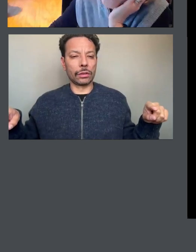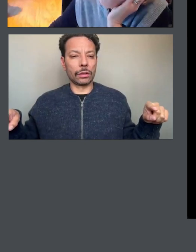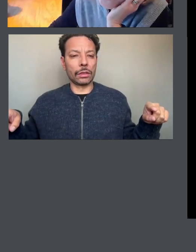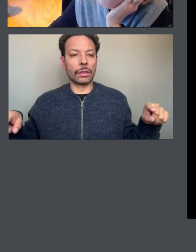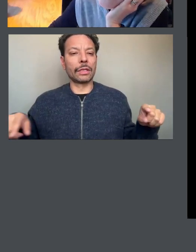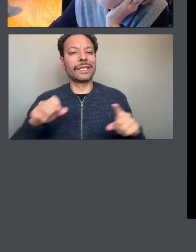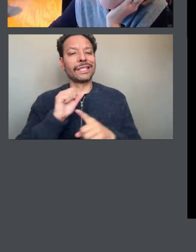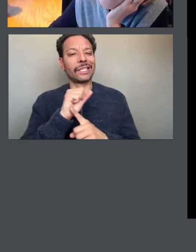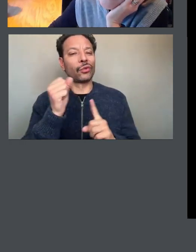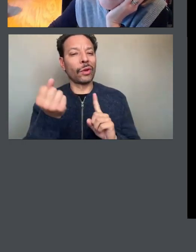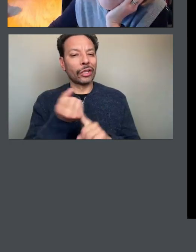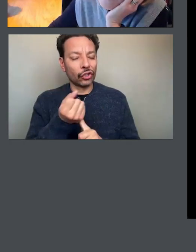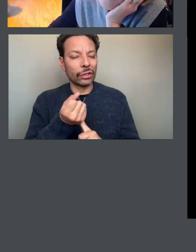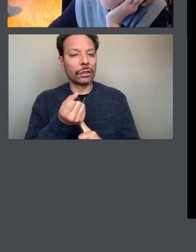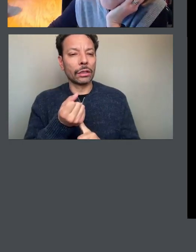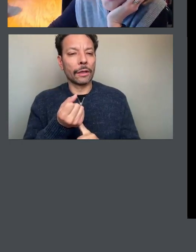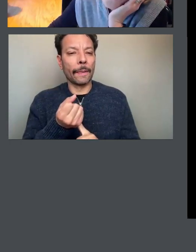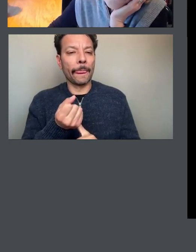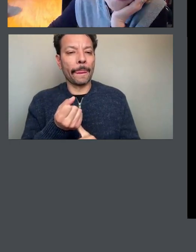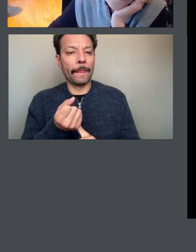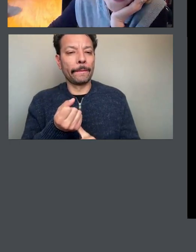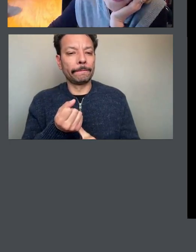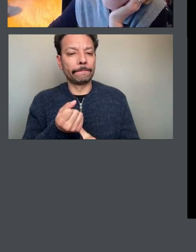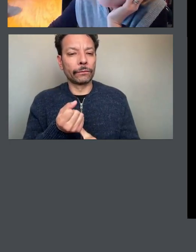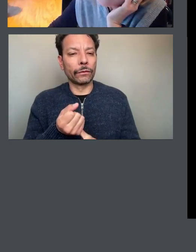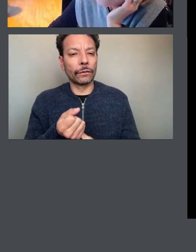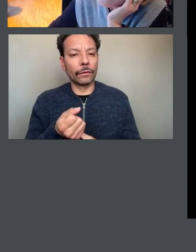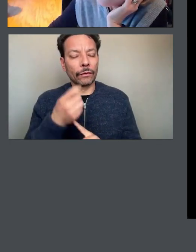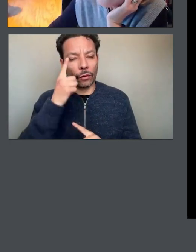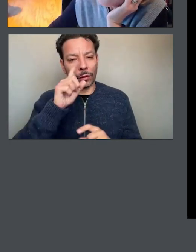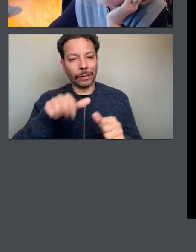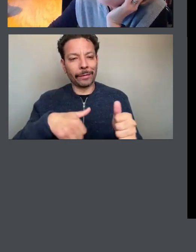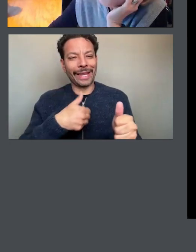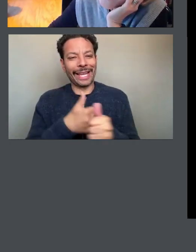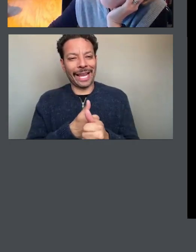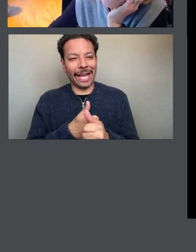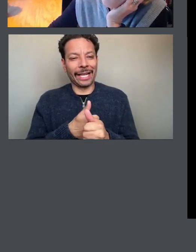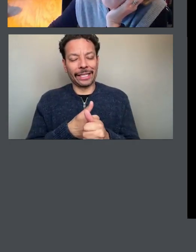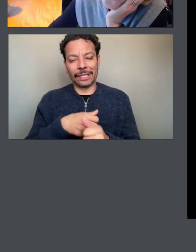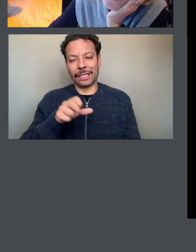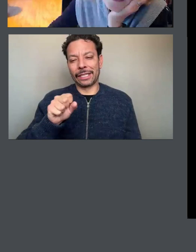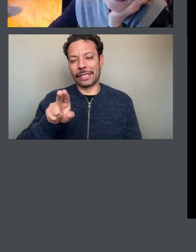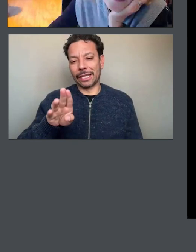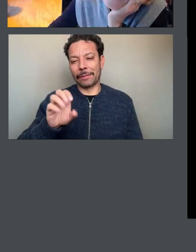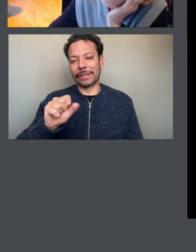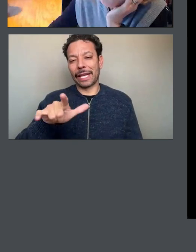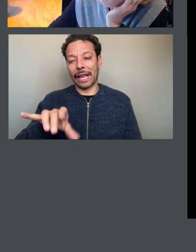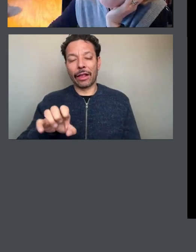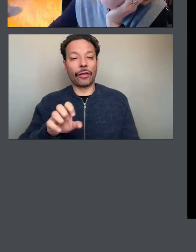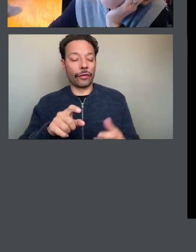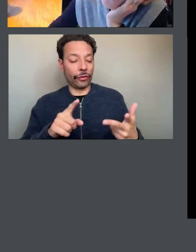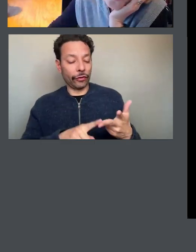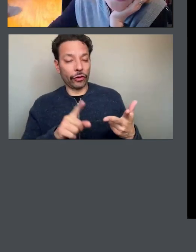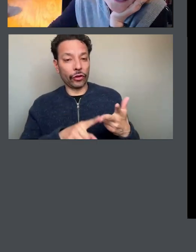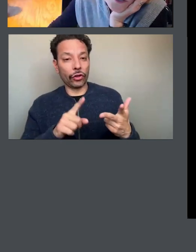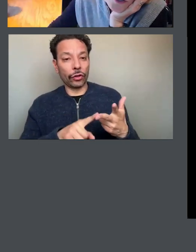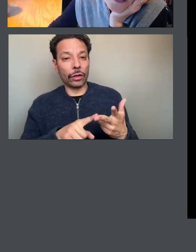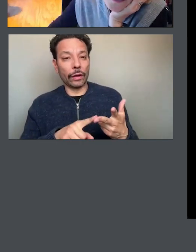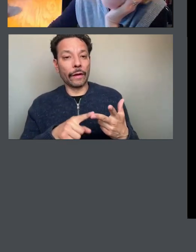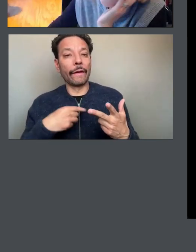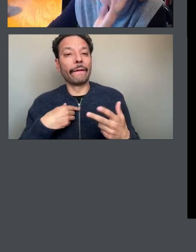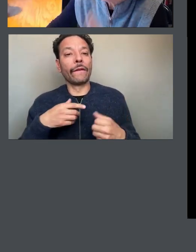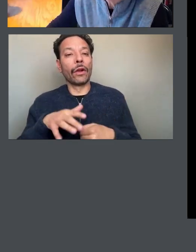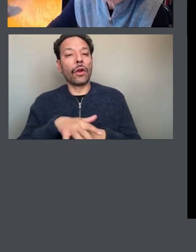situations for the behind subscale. And then thirdly, there's the